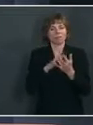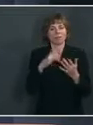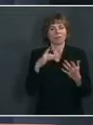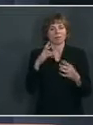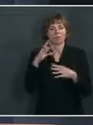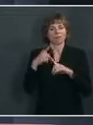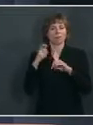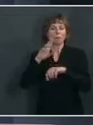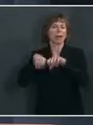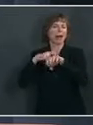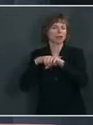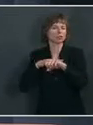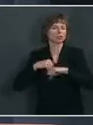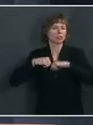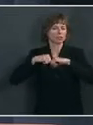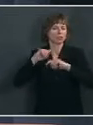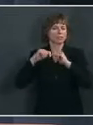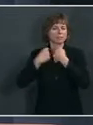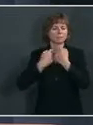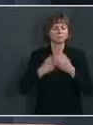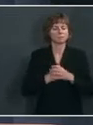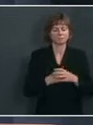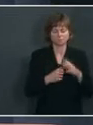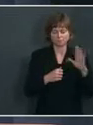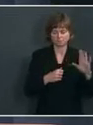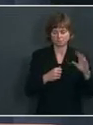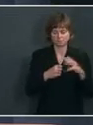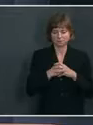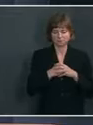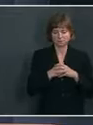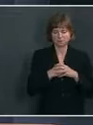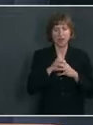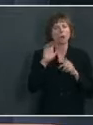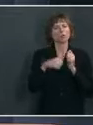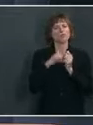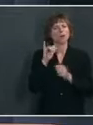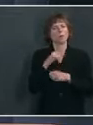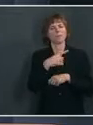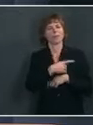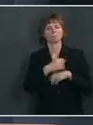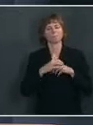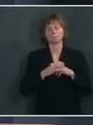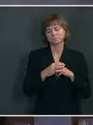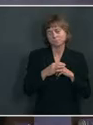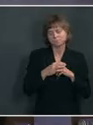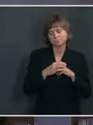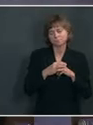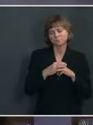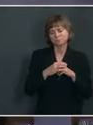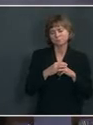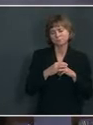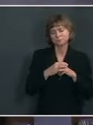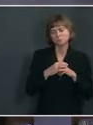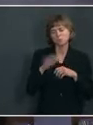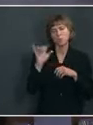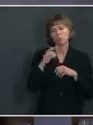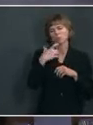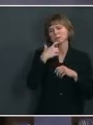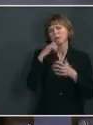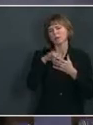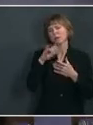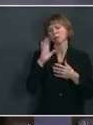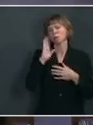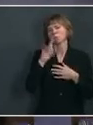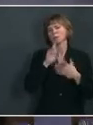Go ahead. Thank you. Rob Crilly with the Washington Examiner. Just to actually follow up on that, Linda Thomas-Greenfield also said she would be